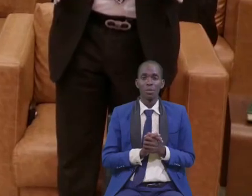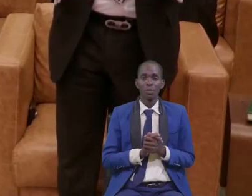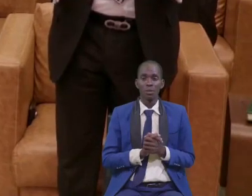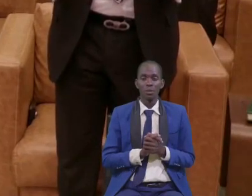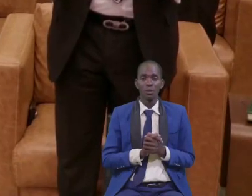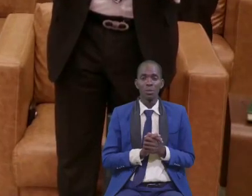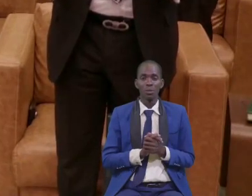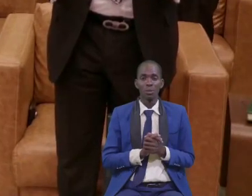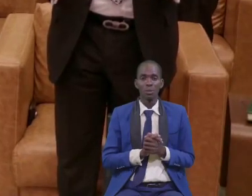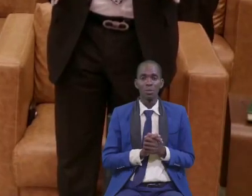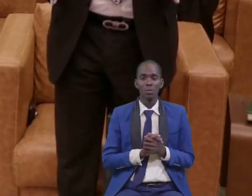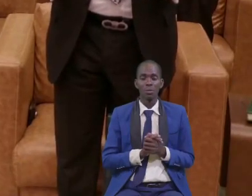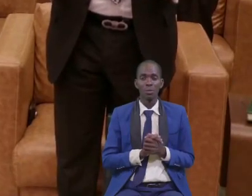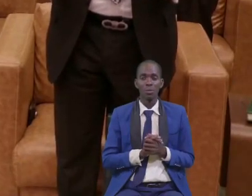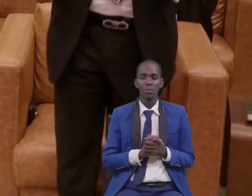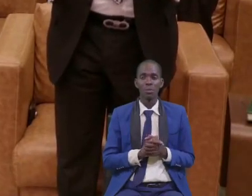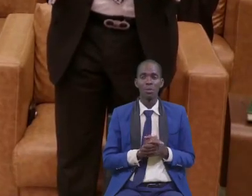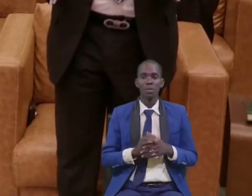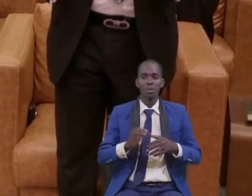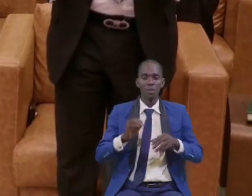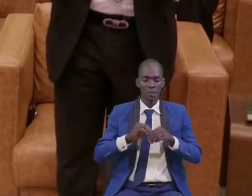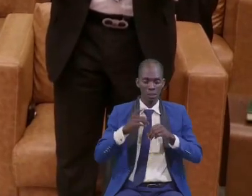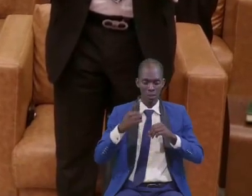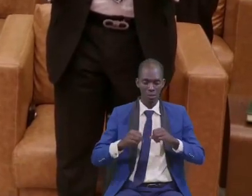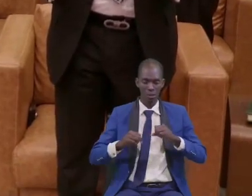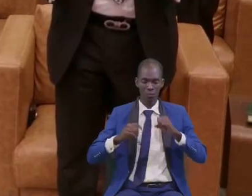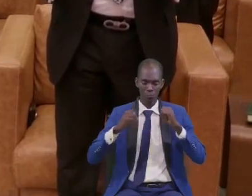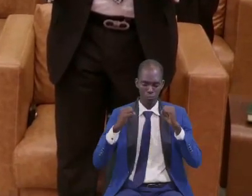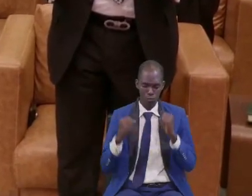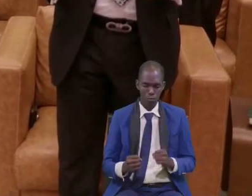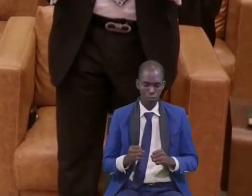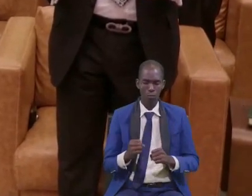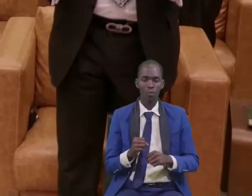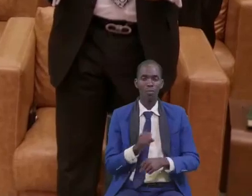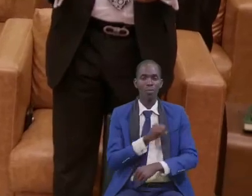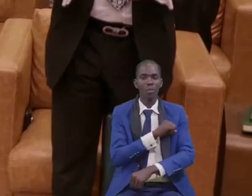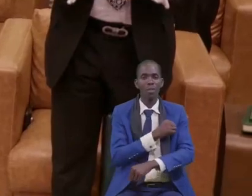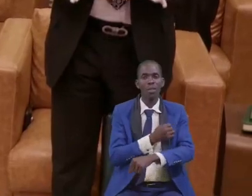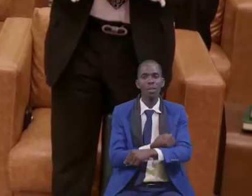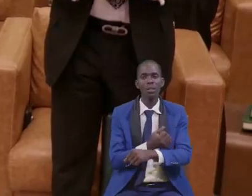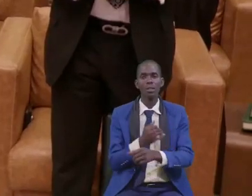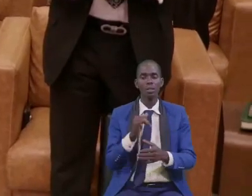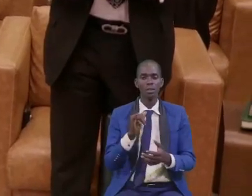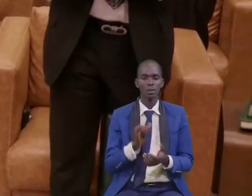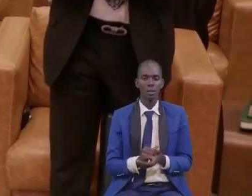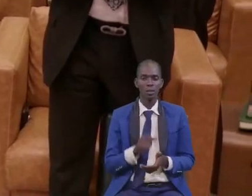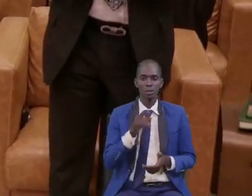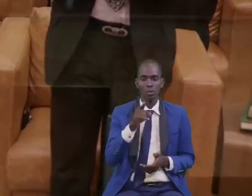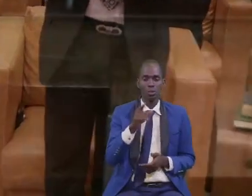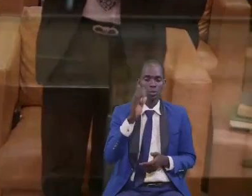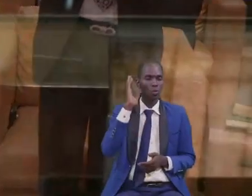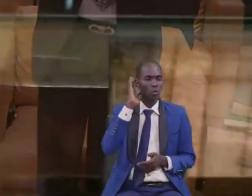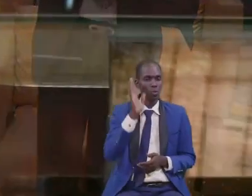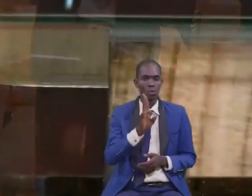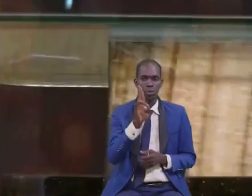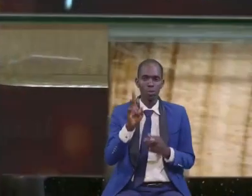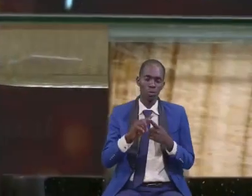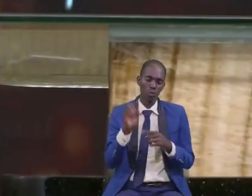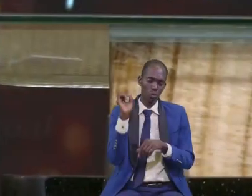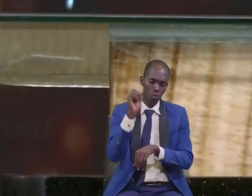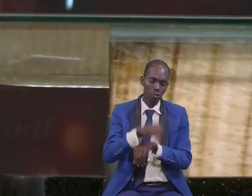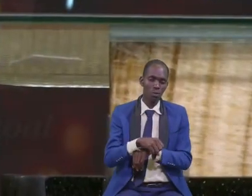Get a strength, the might, the power by which you will overcome. Prevailing